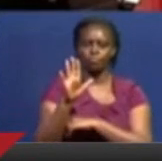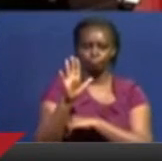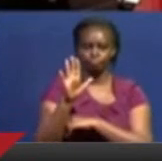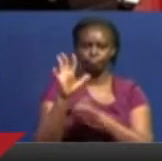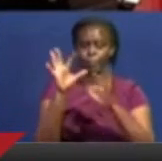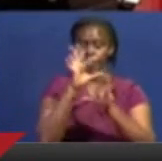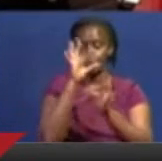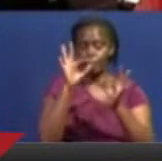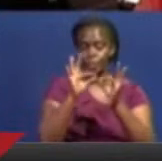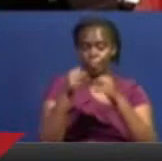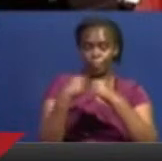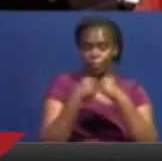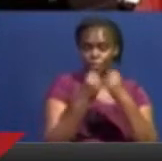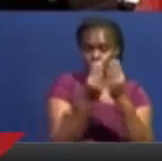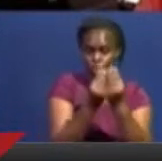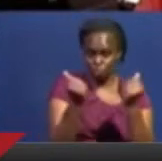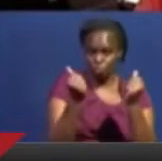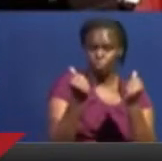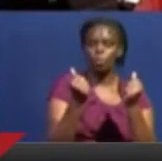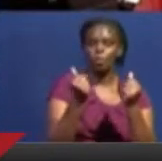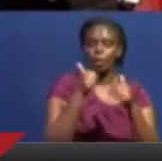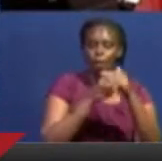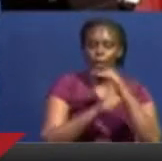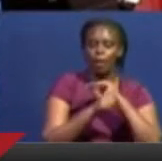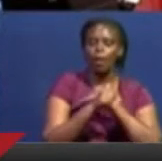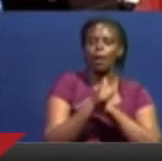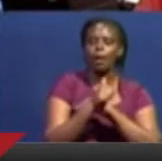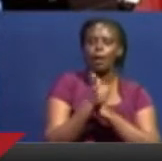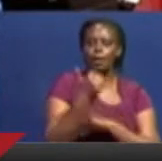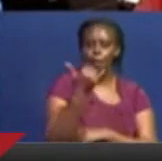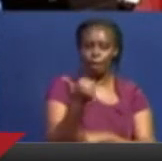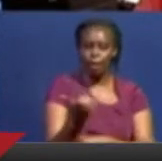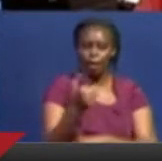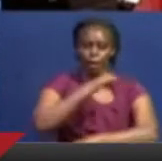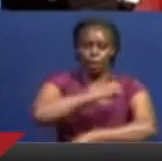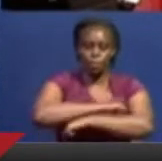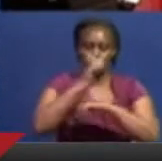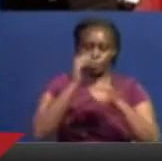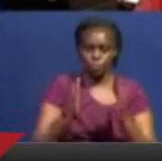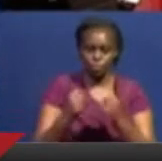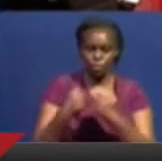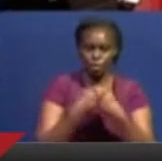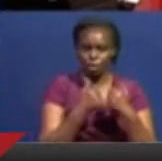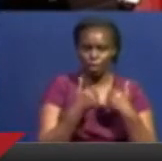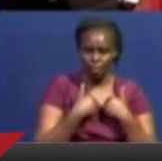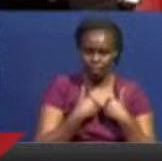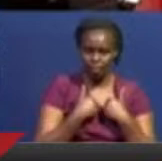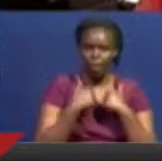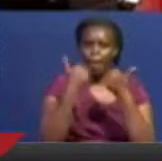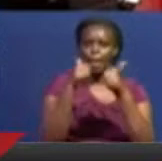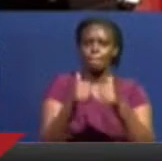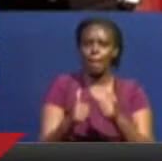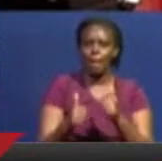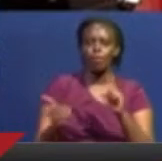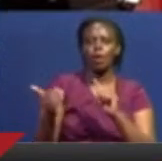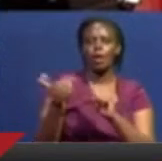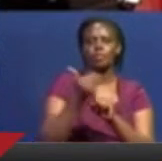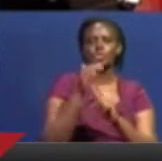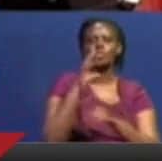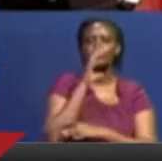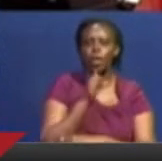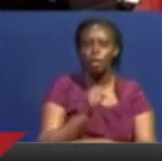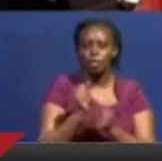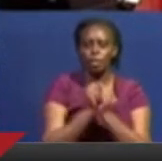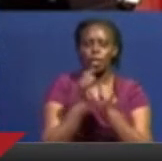a specific challenge faced by some of the young students, those who have not yet attained the age